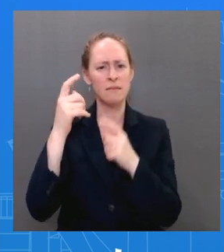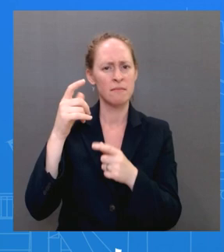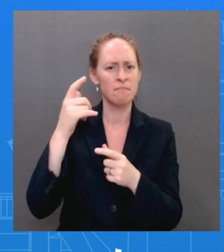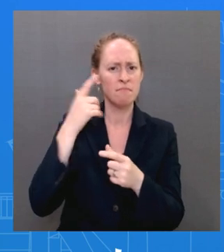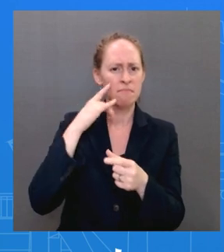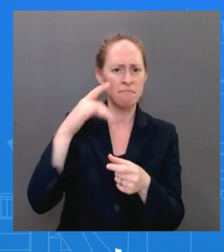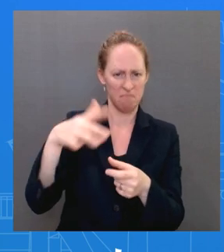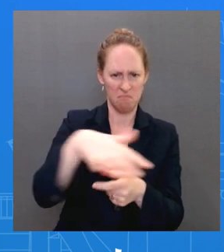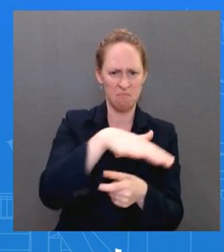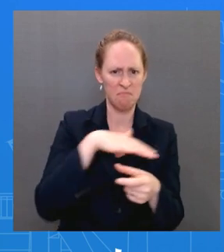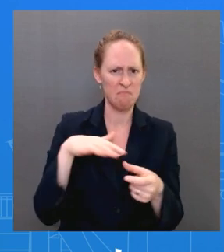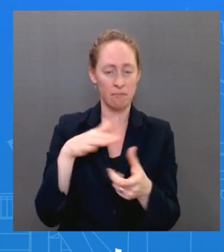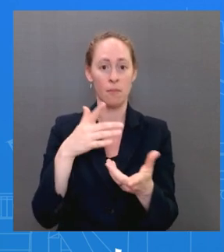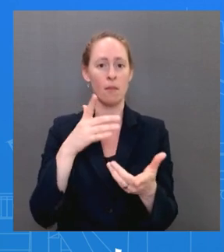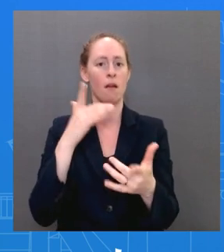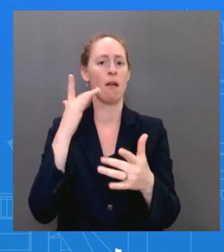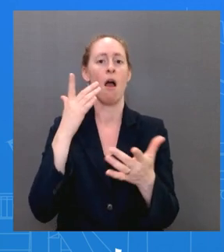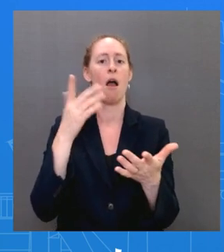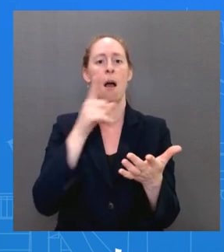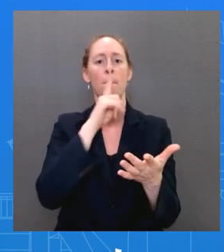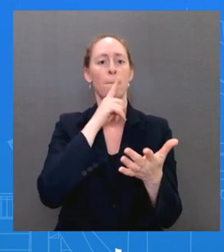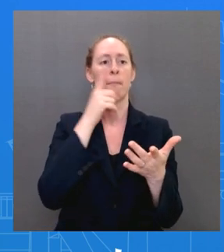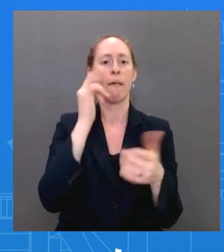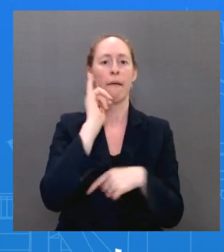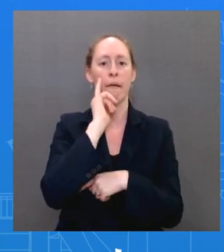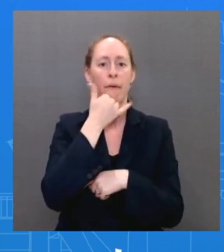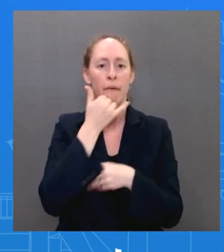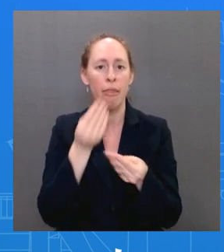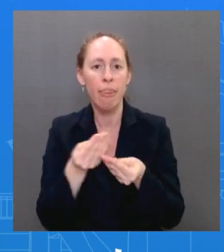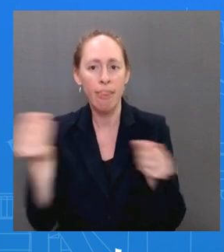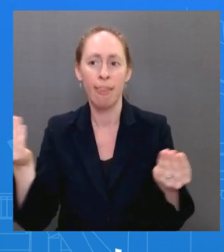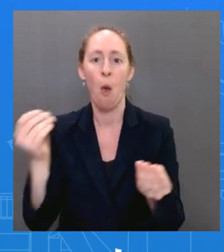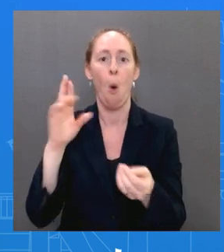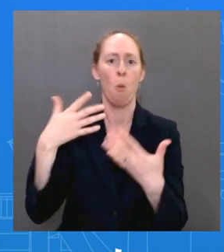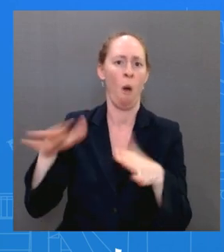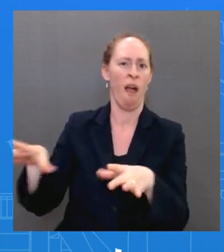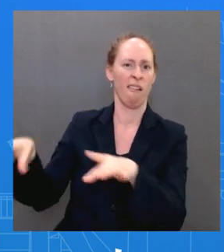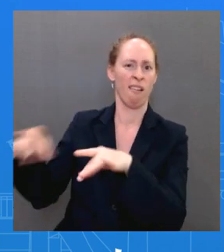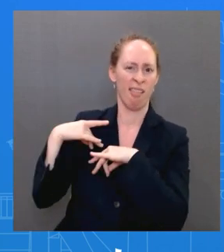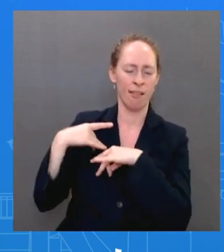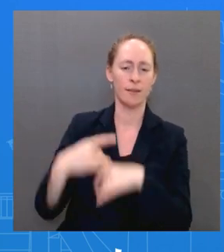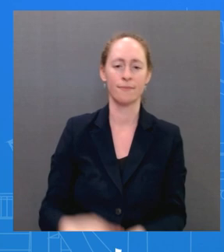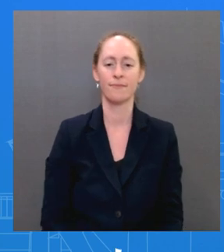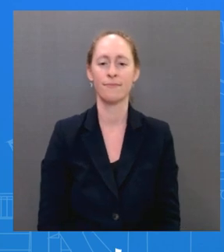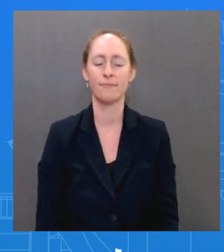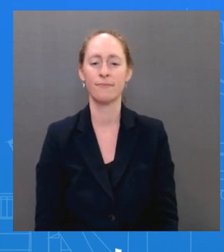is using regular testing. The president obviously gets tested regularly. Many of us get tested regularly.